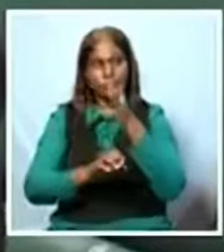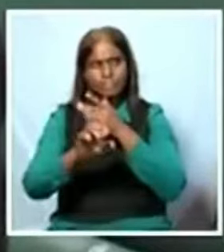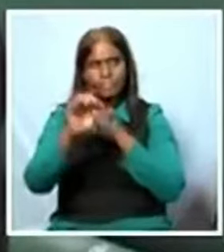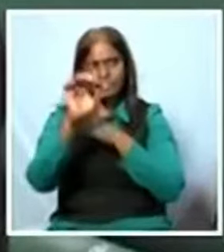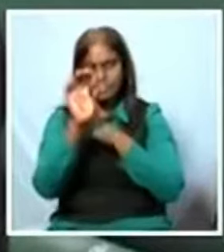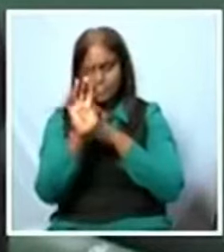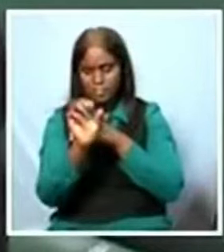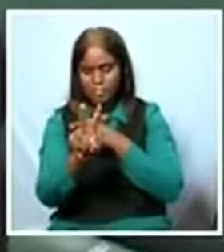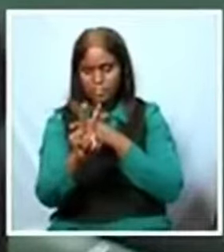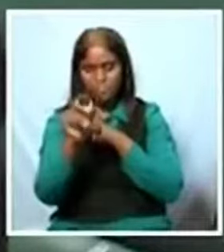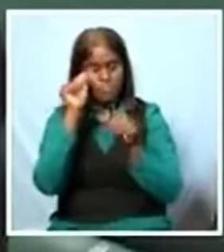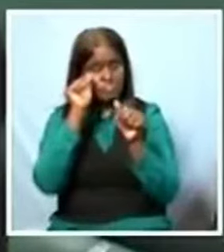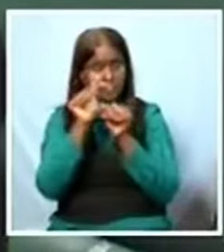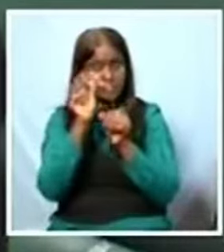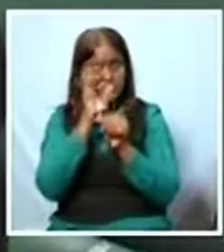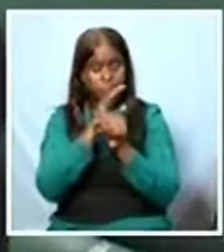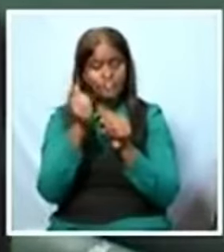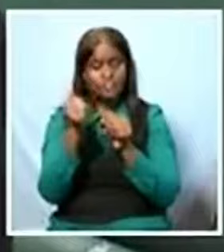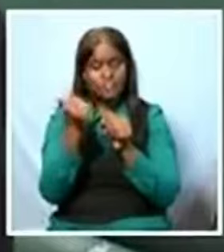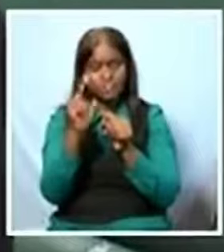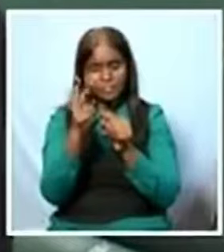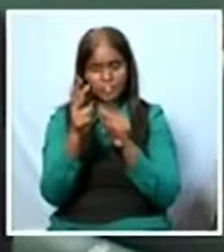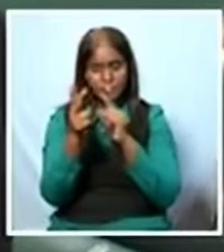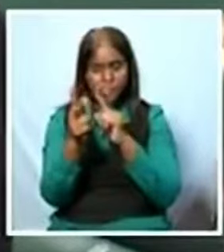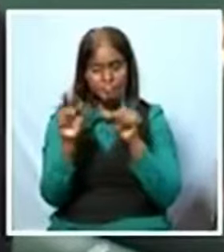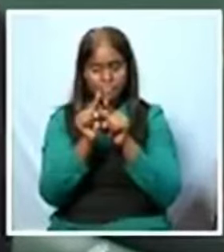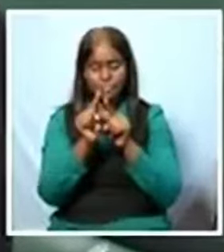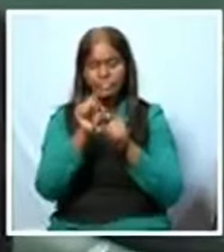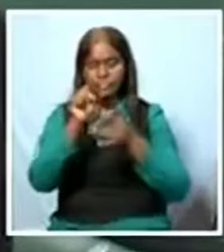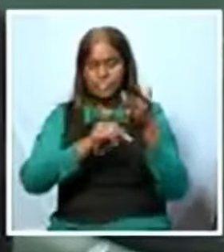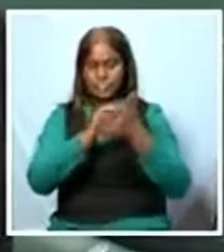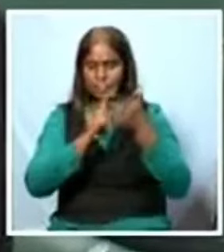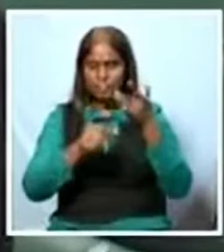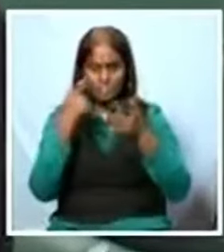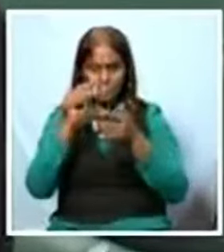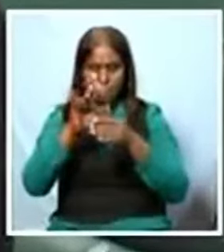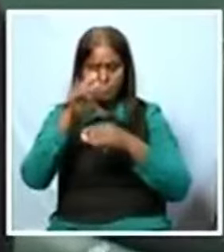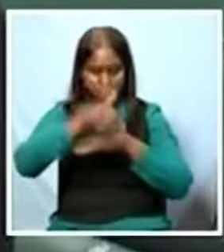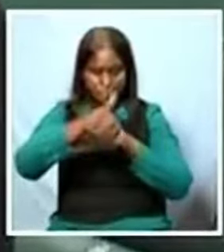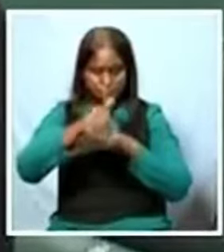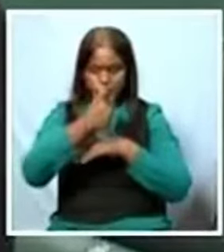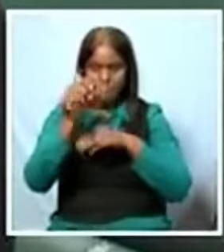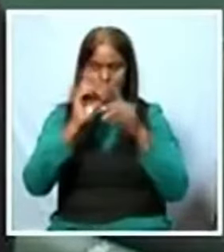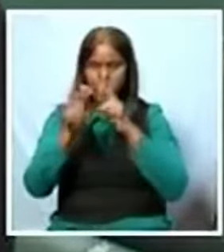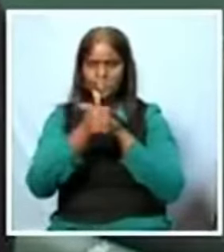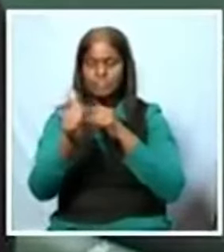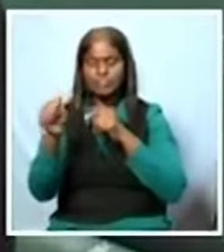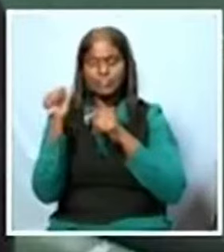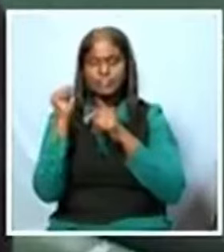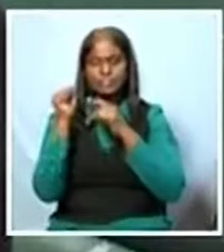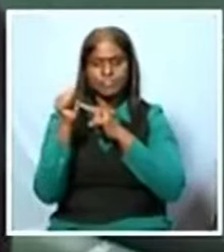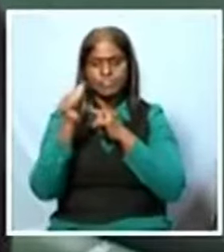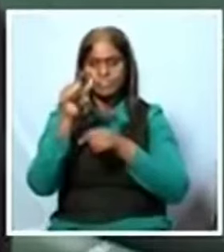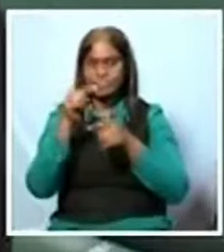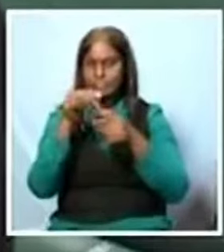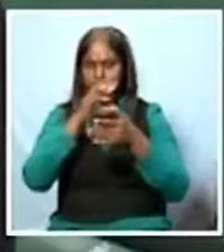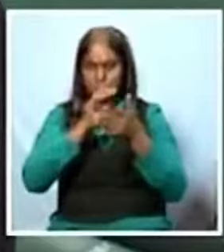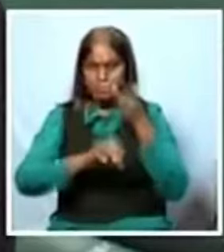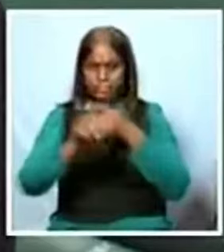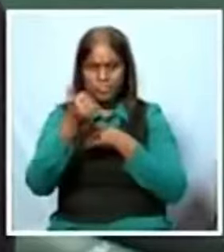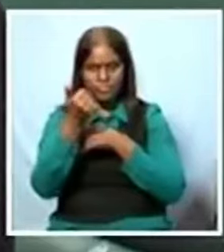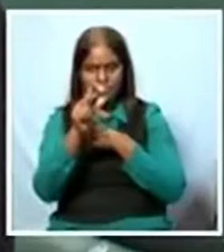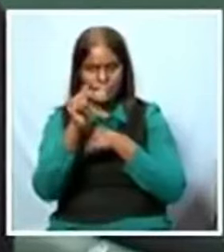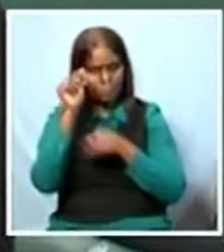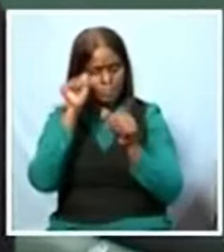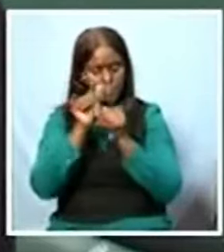Clause 12 is agreed to. Clause 13, disqualification from registration. Any debate, any objection? Clause 13 is agreed